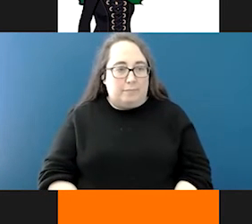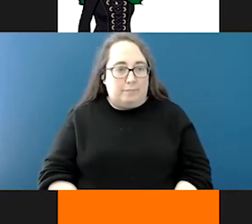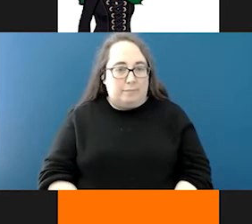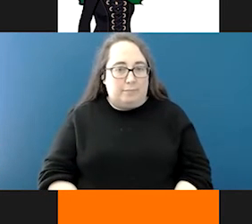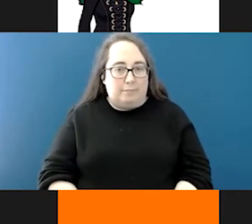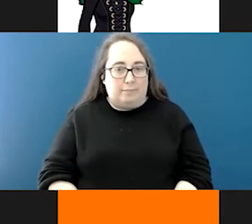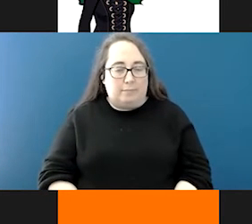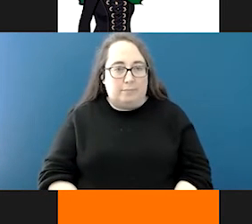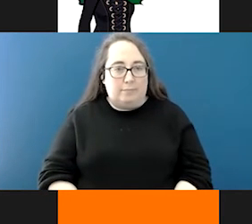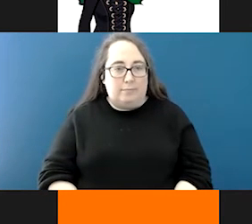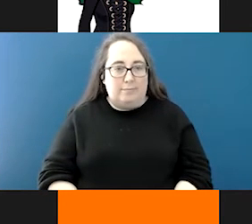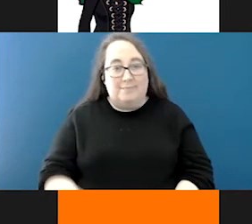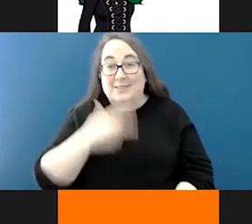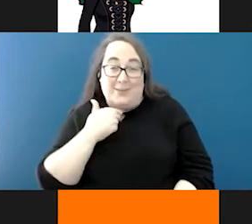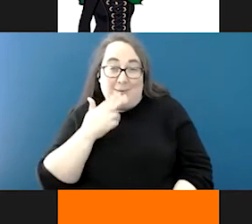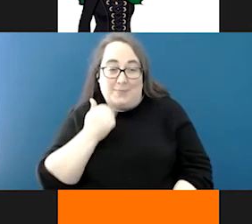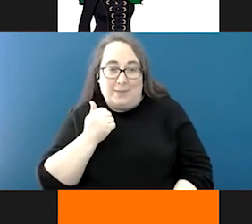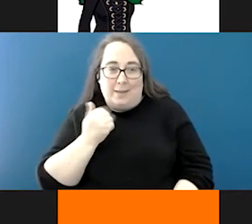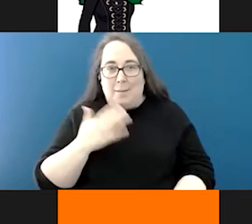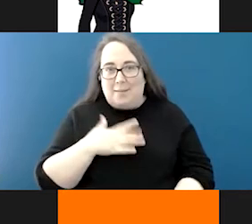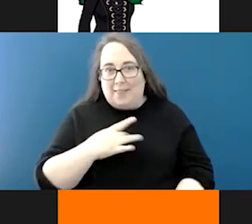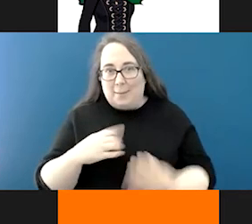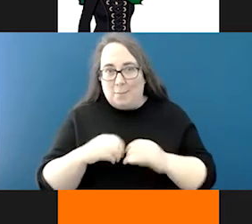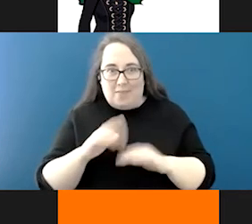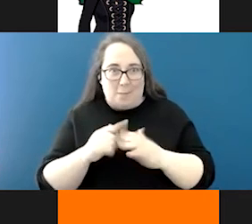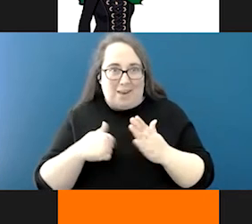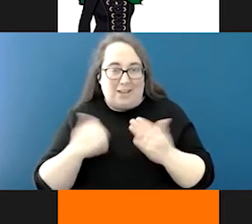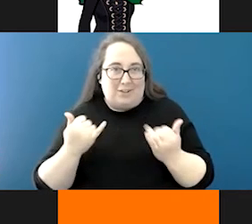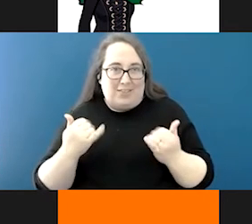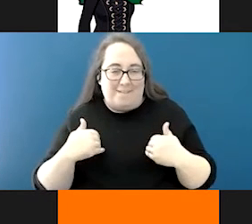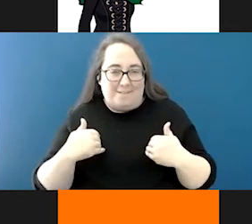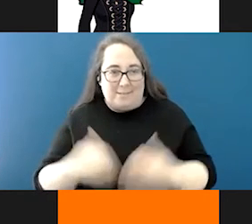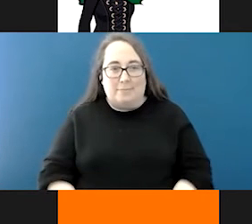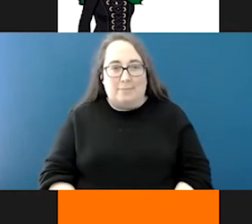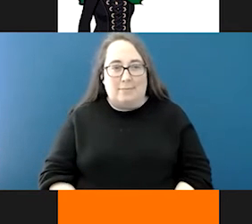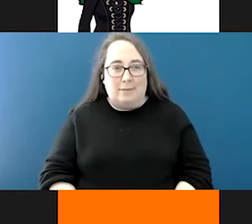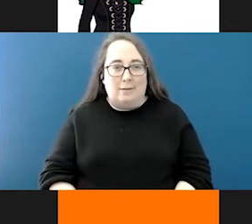It's actually a pretty cute mask. I think I might like it more than the one I had.